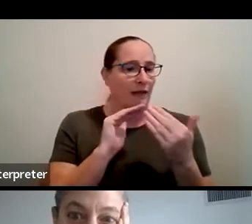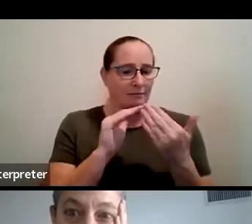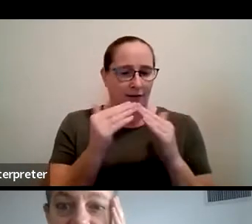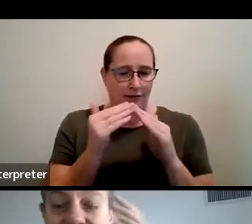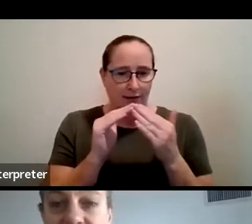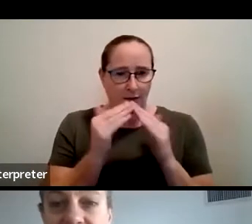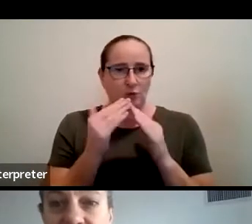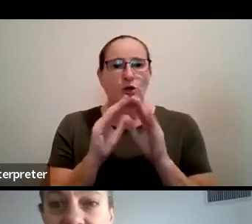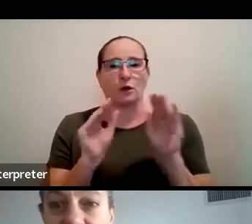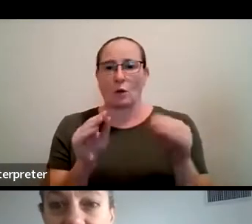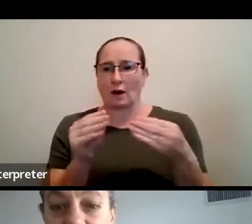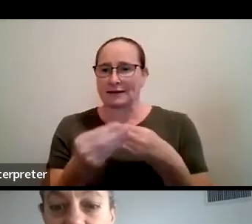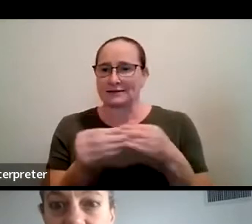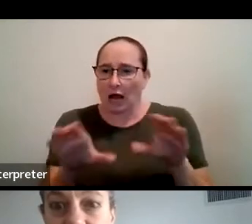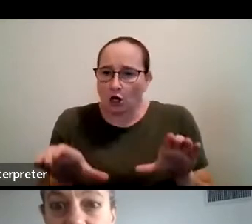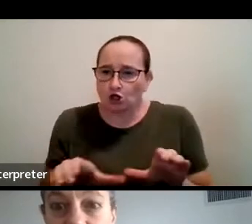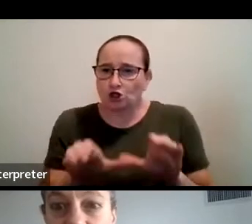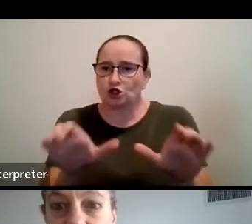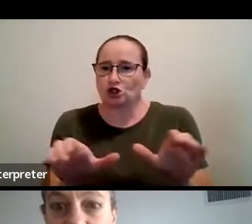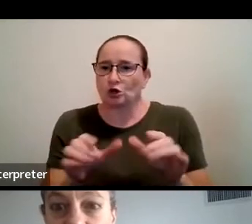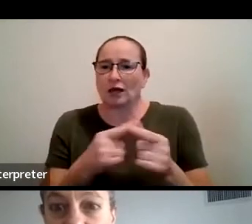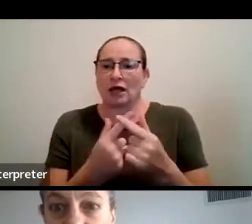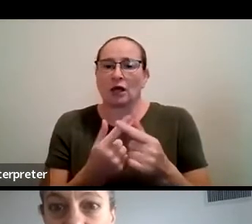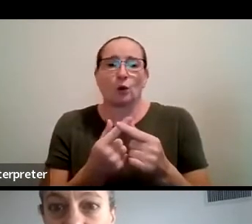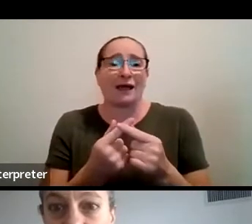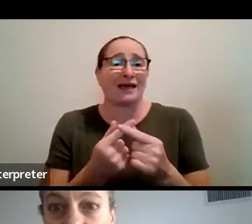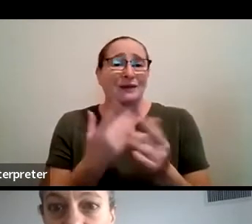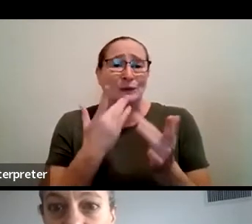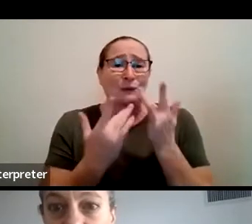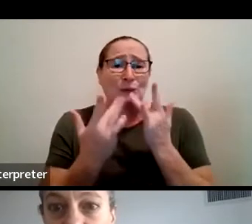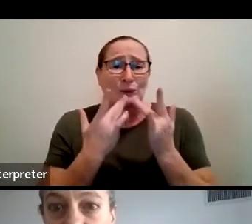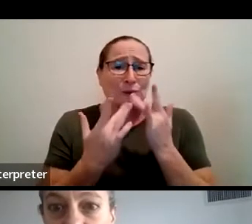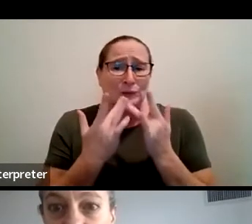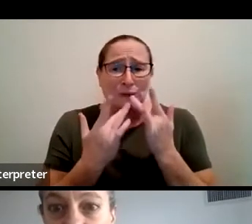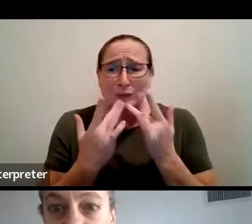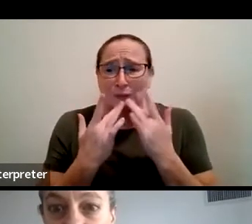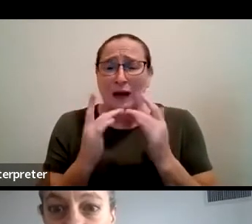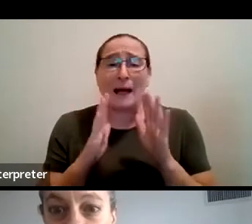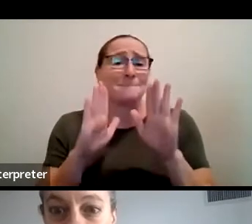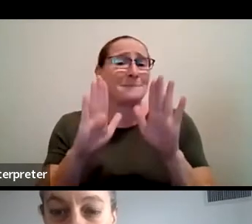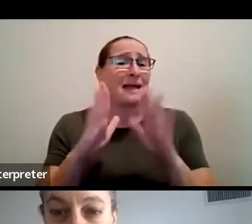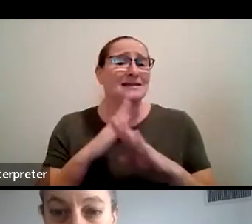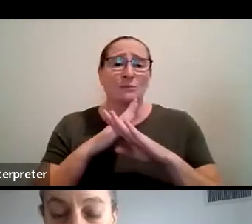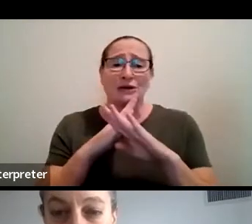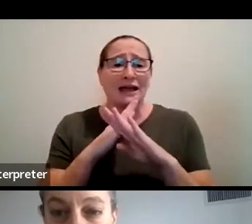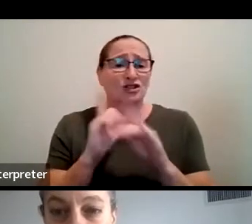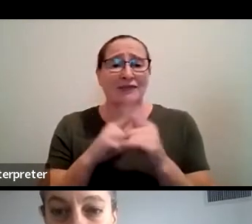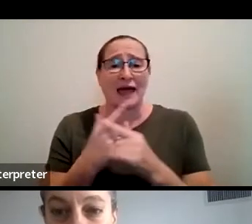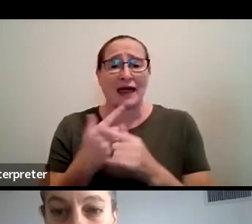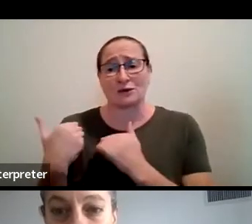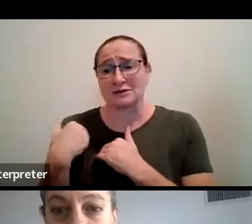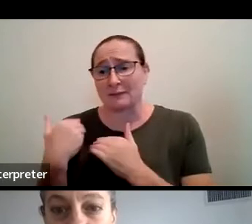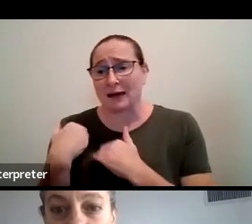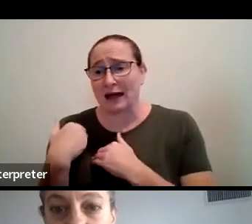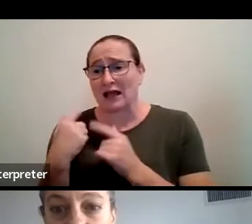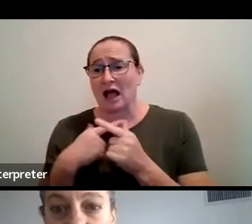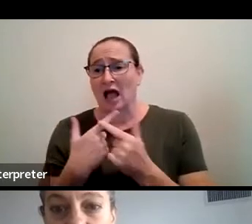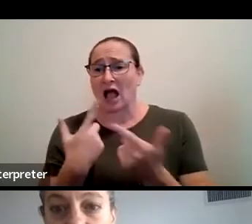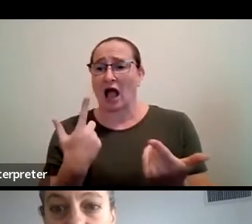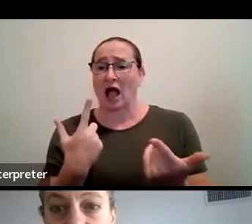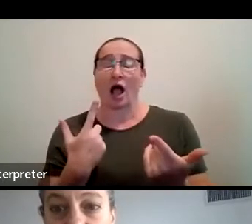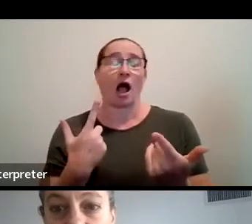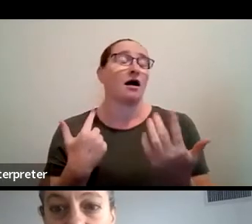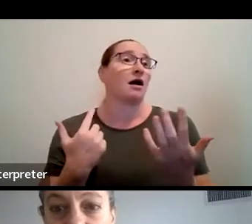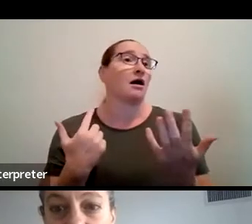organizations are doing with shoestring budgets, amazing protections that are the responsibility of a